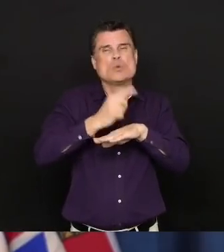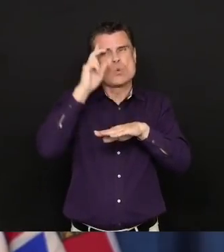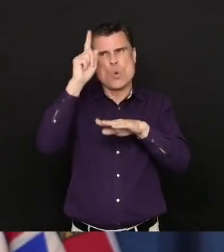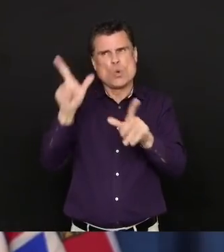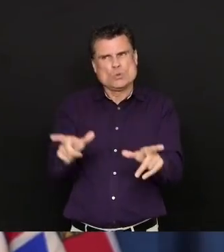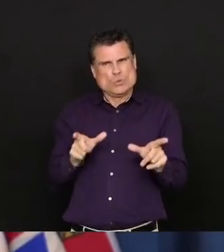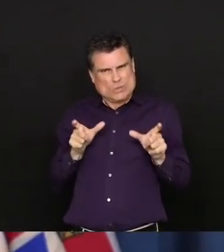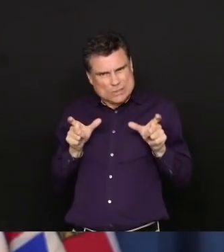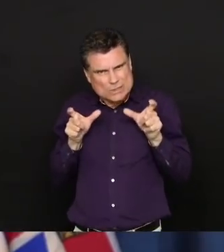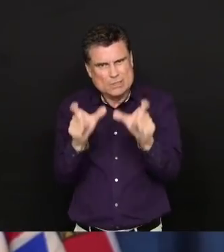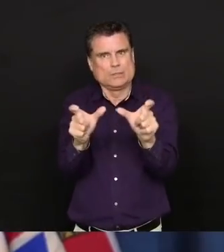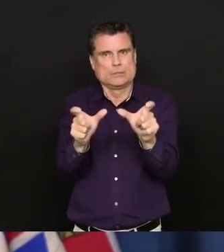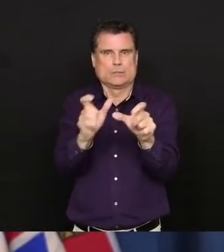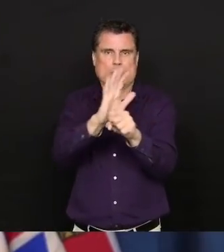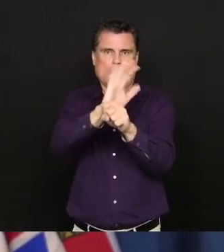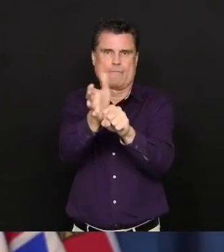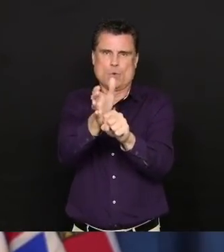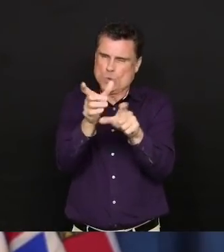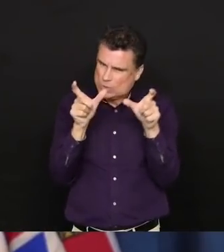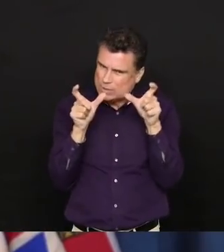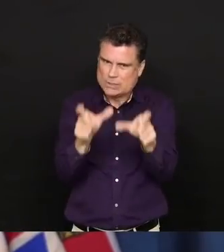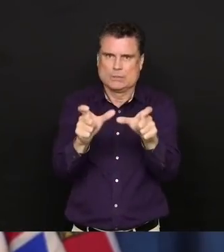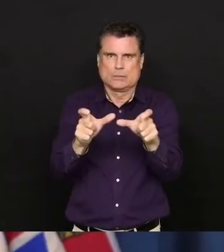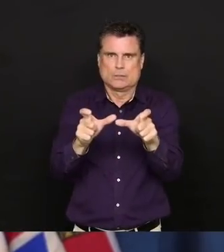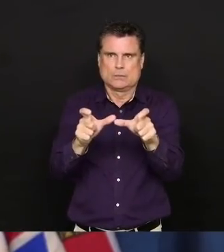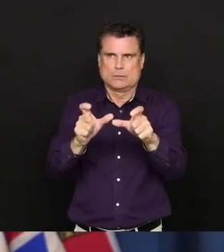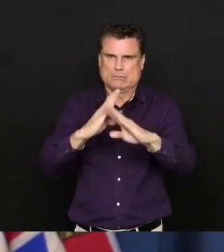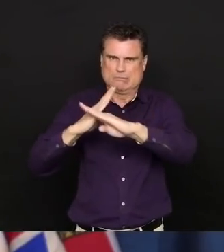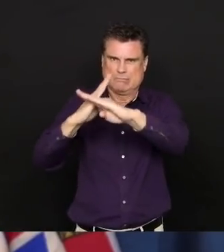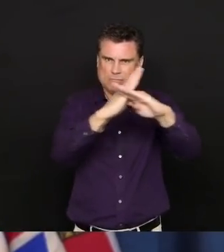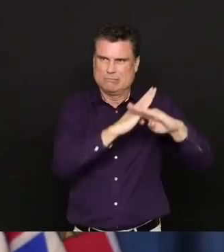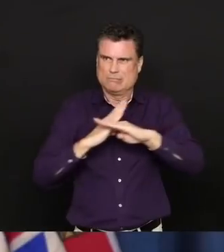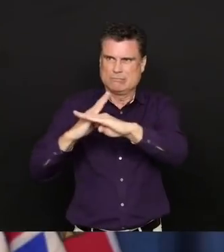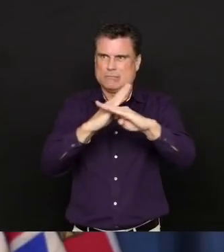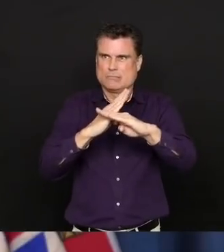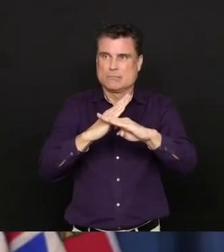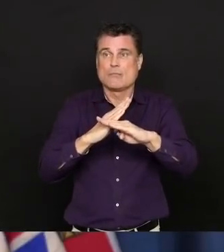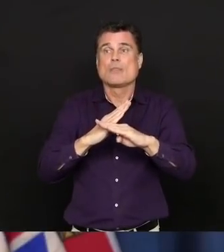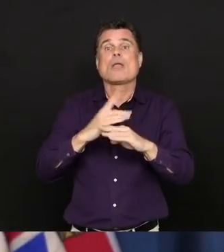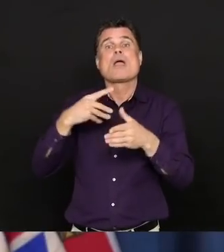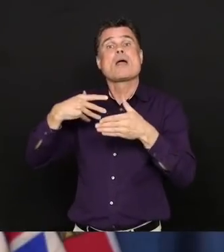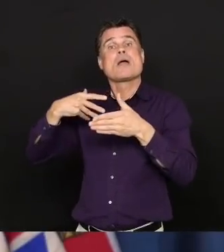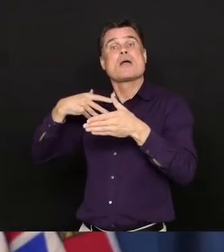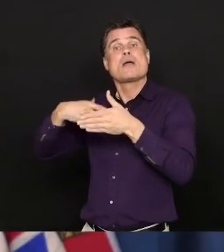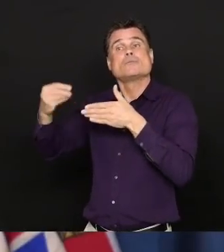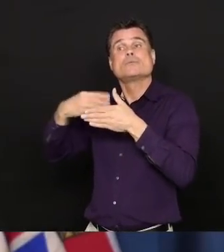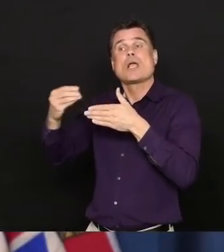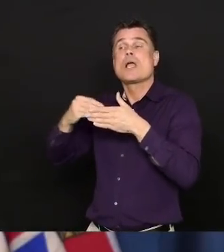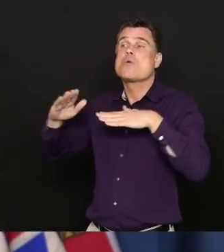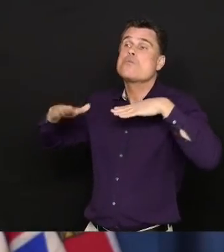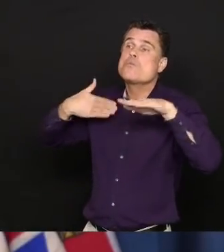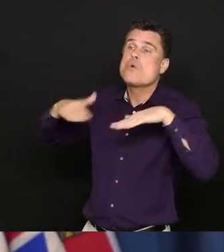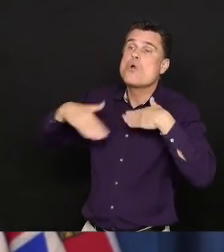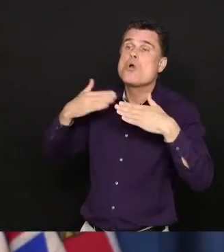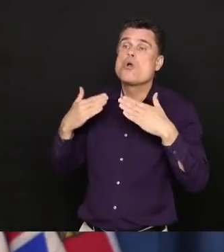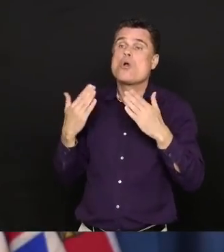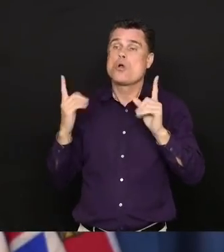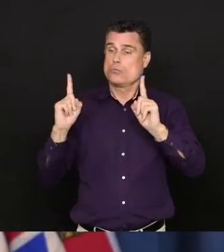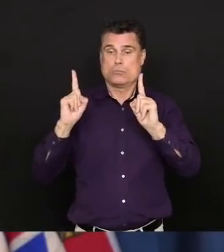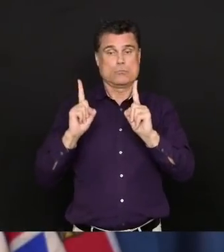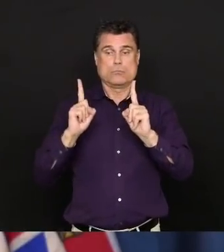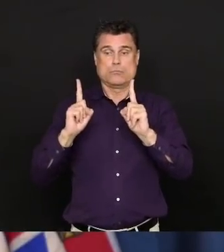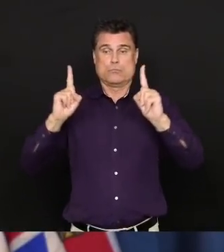the risk of transmission is actually much less than when we're inside. So I don't want to spend a lot of time policing